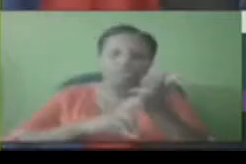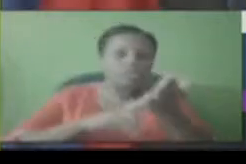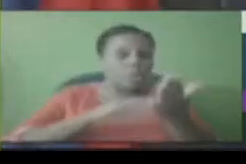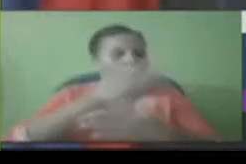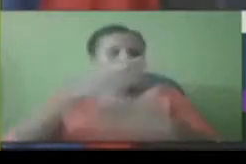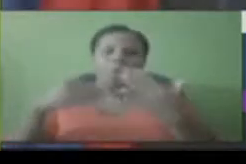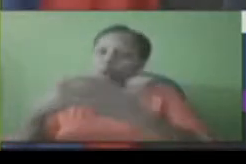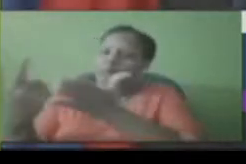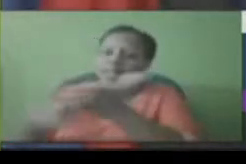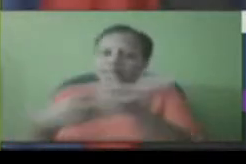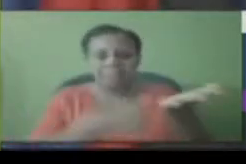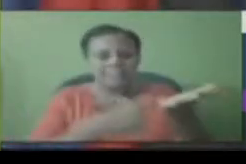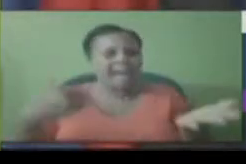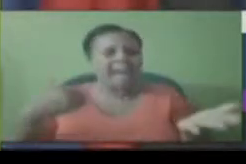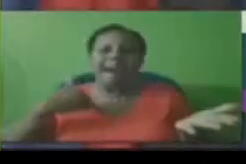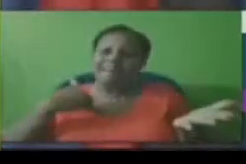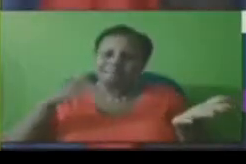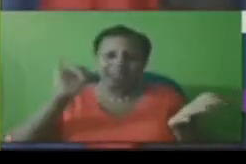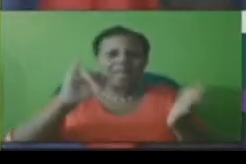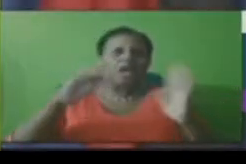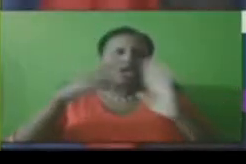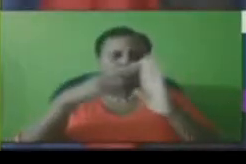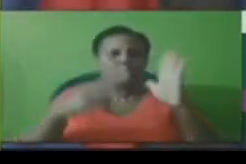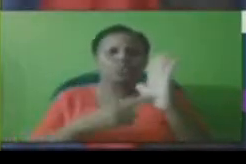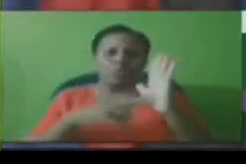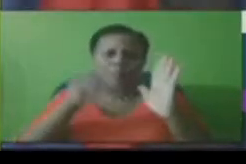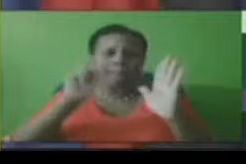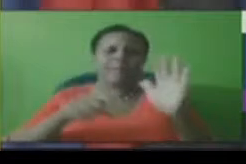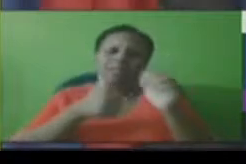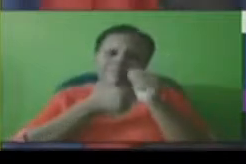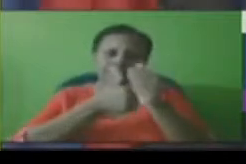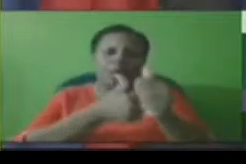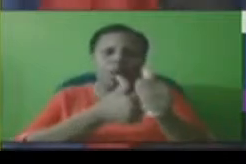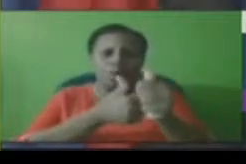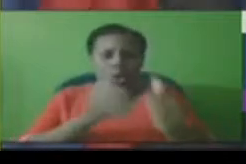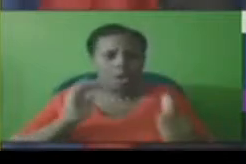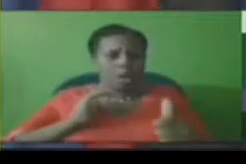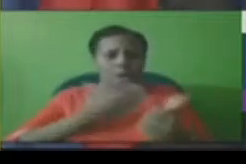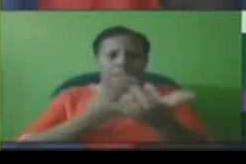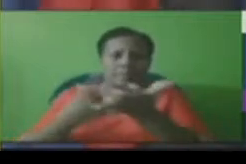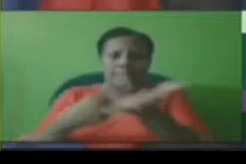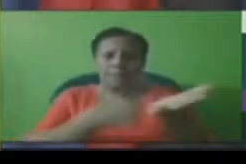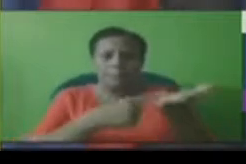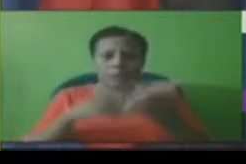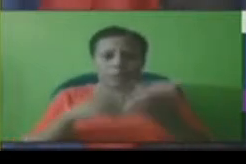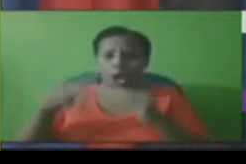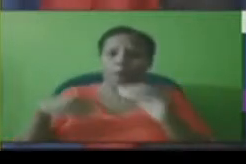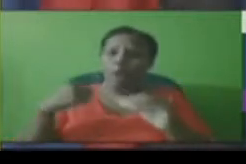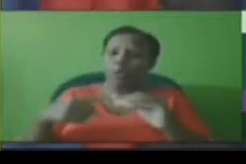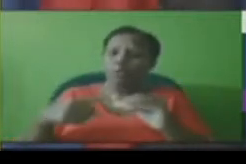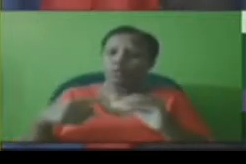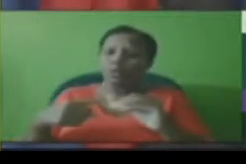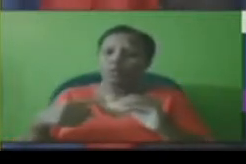fact, even our discussion on the gifts with some countries started a non-disclosure.